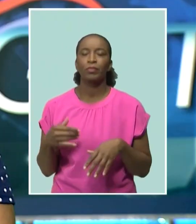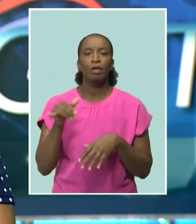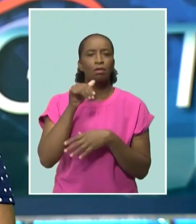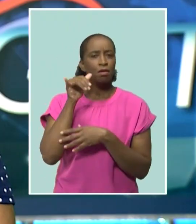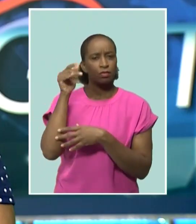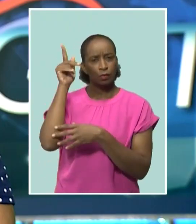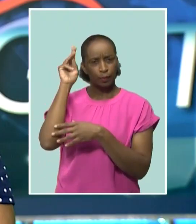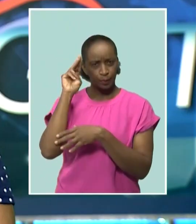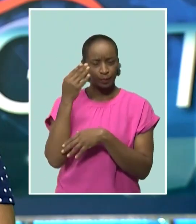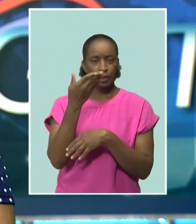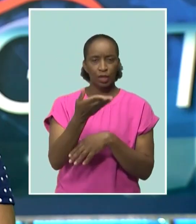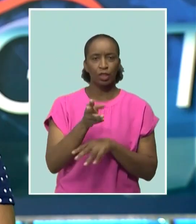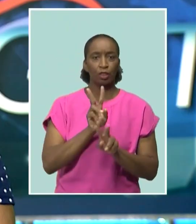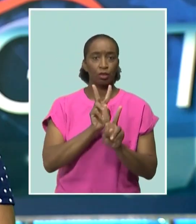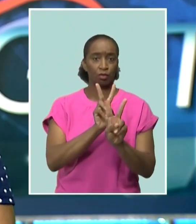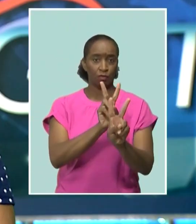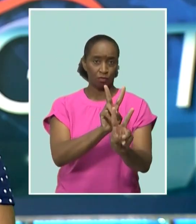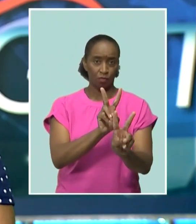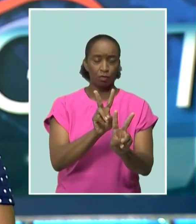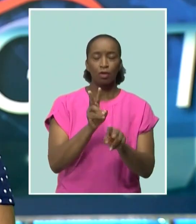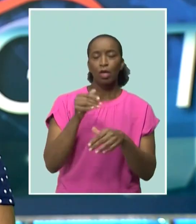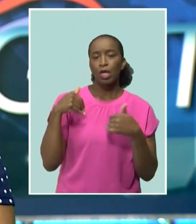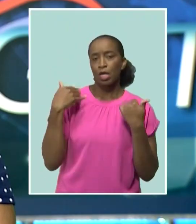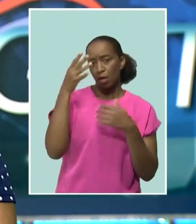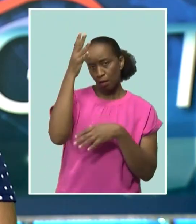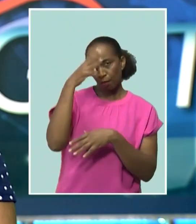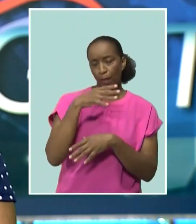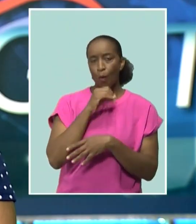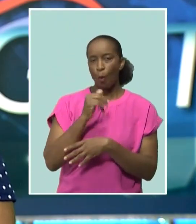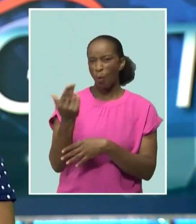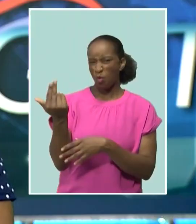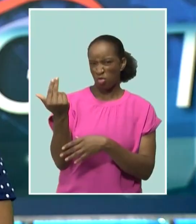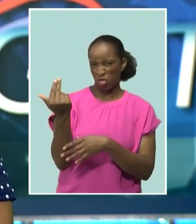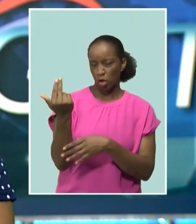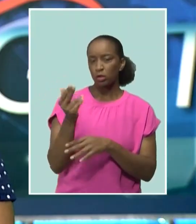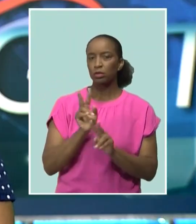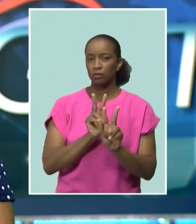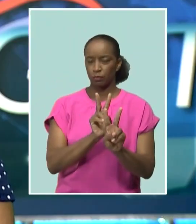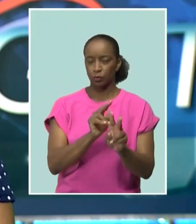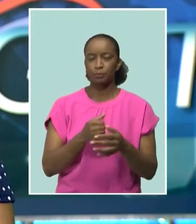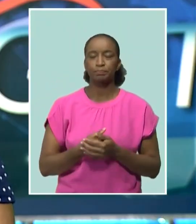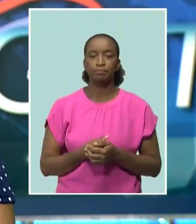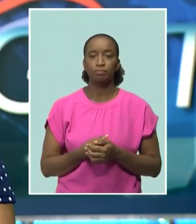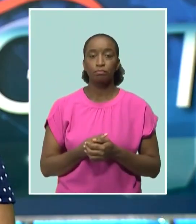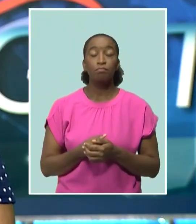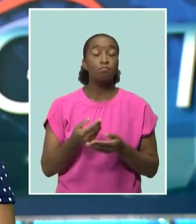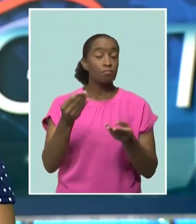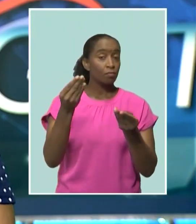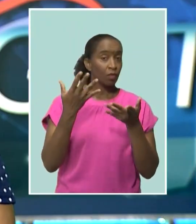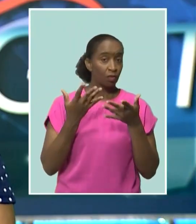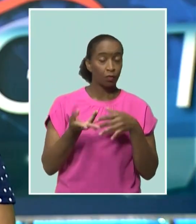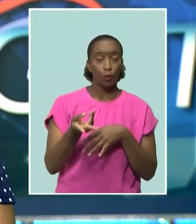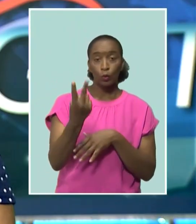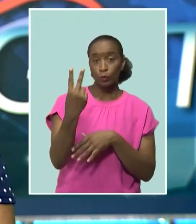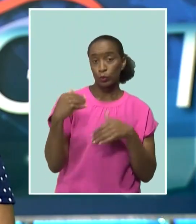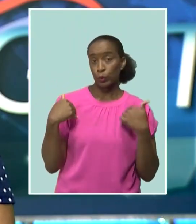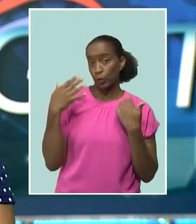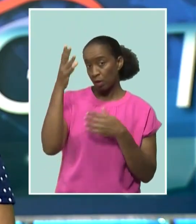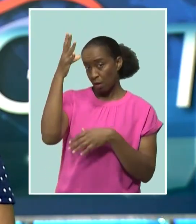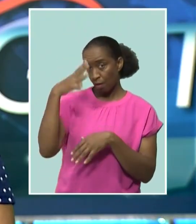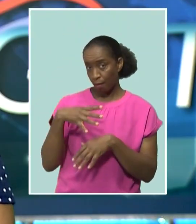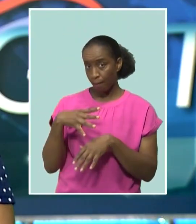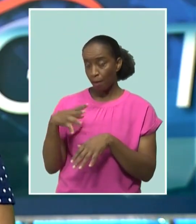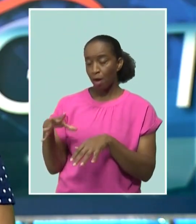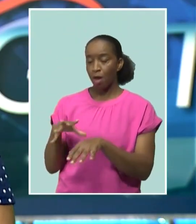service for 13-year-old Shonathan Chase. And we're hearing that 2 young men have been arrested and charged in connection